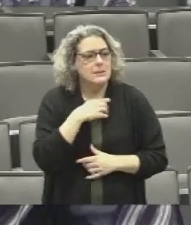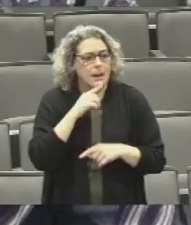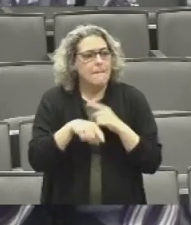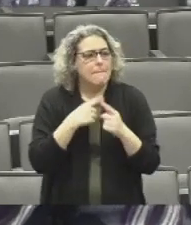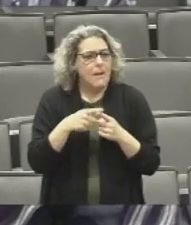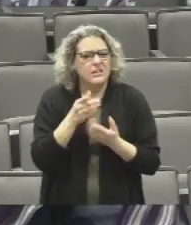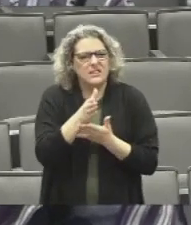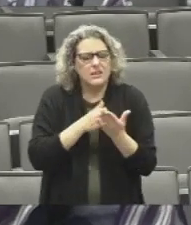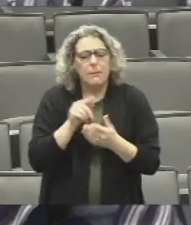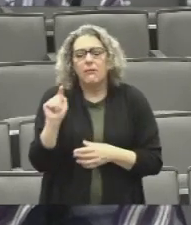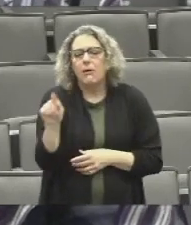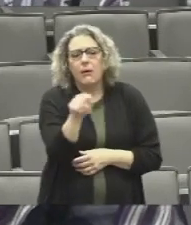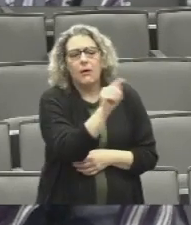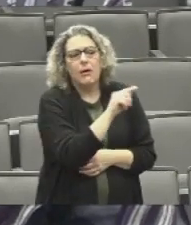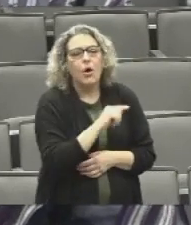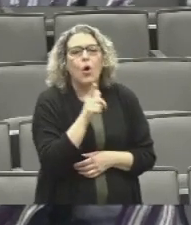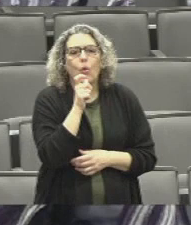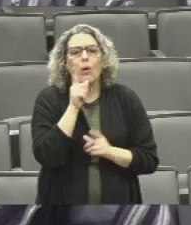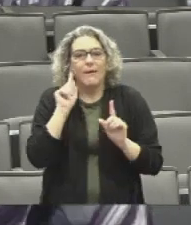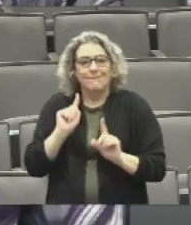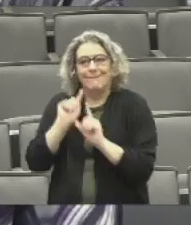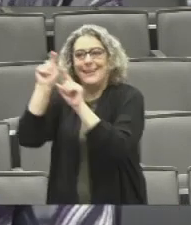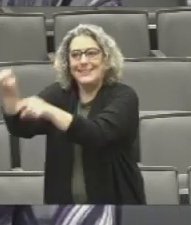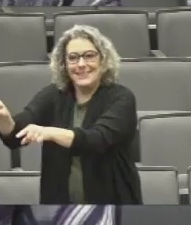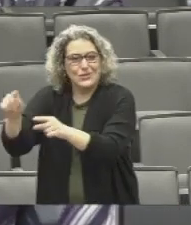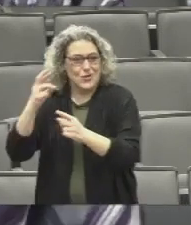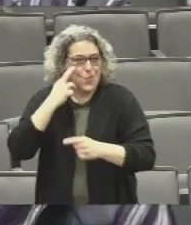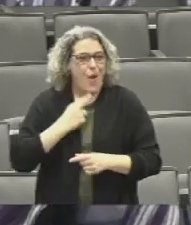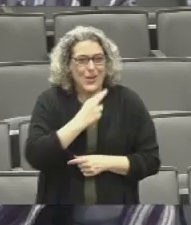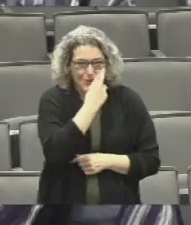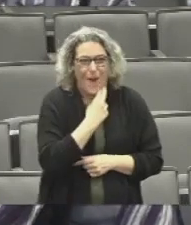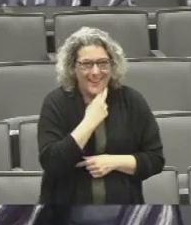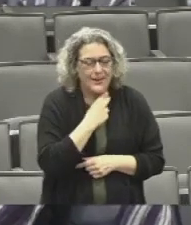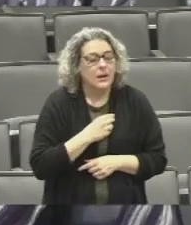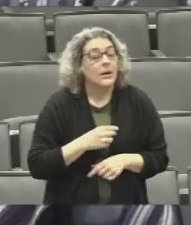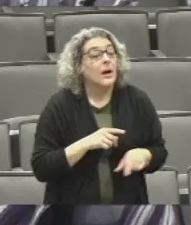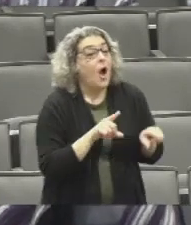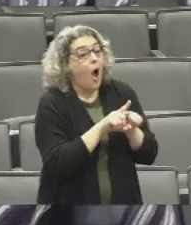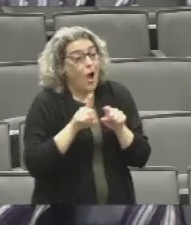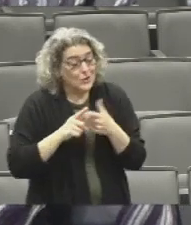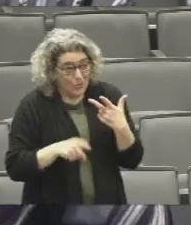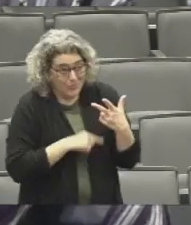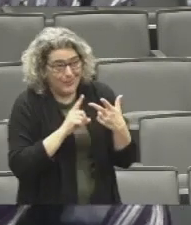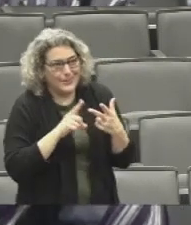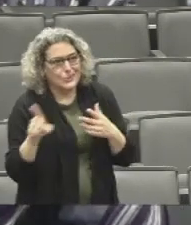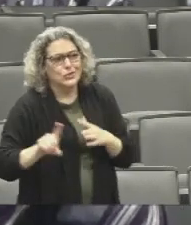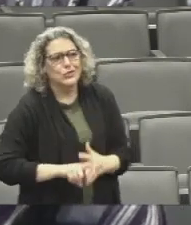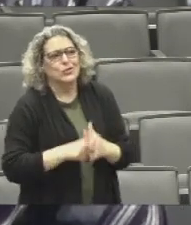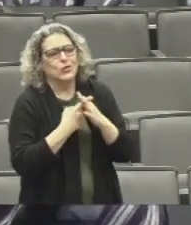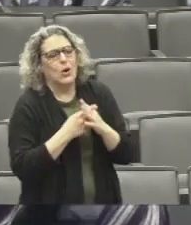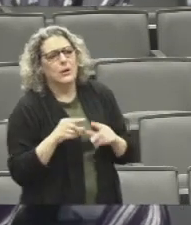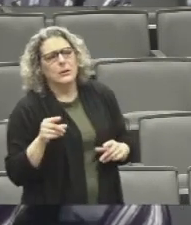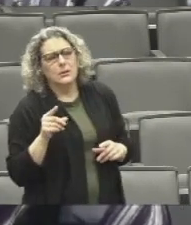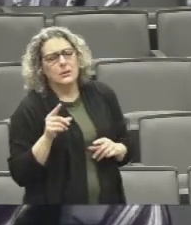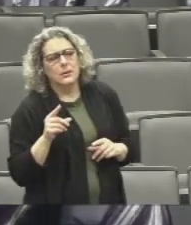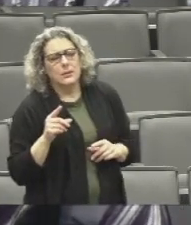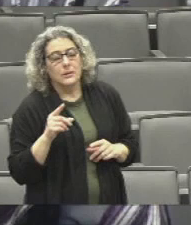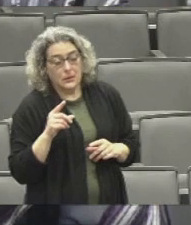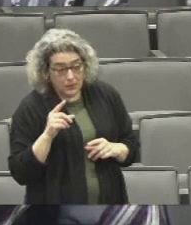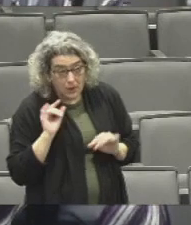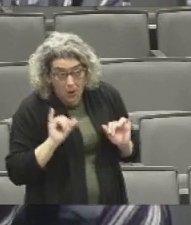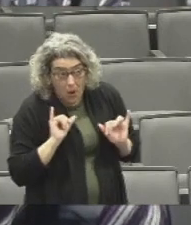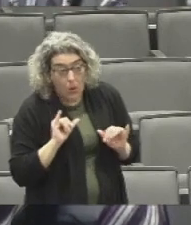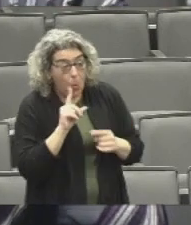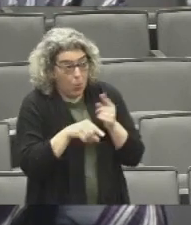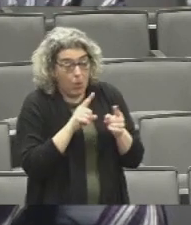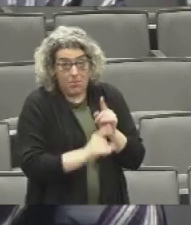of the individuals who are visiting these restaurants. And then he's also starting to make sure that when individuals